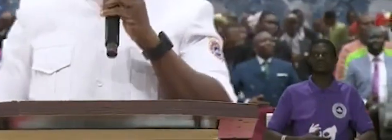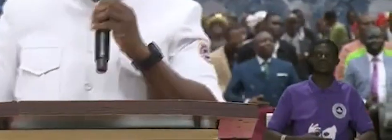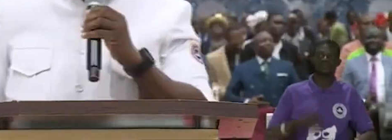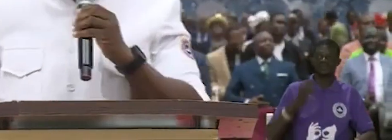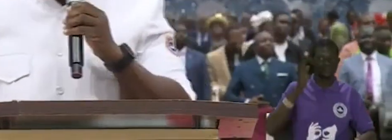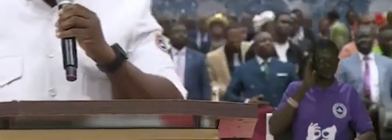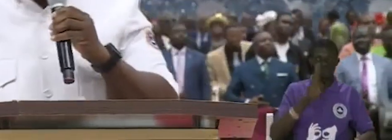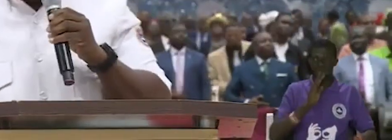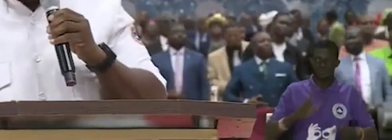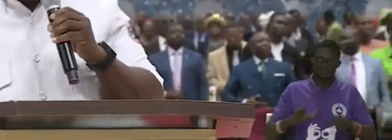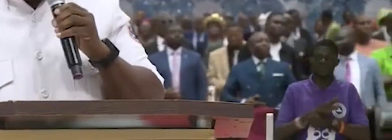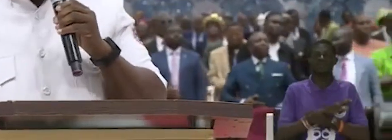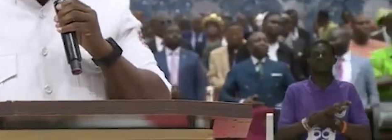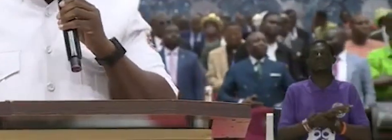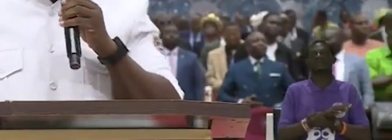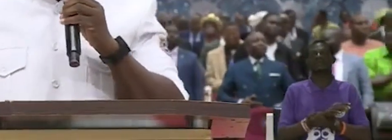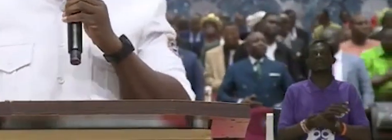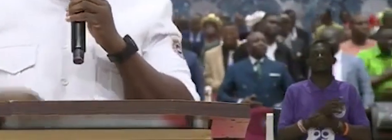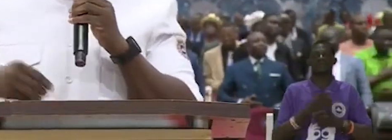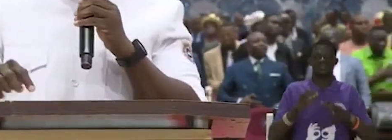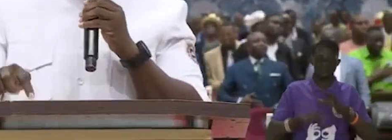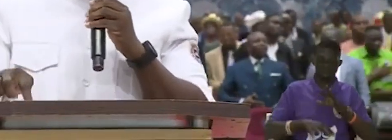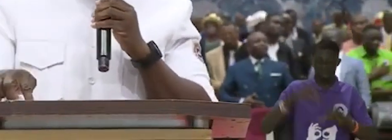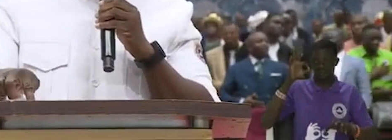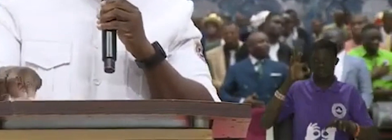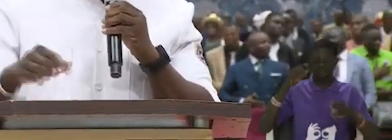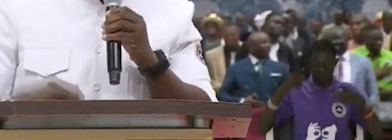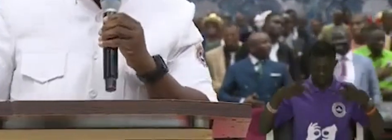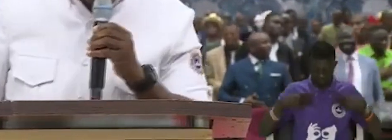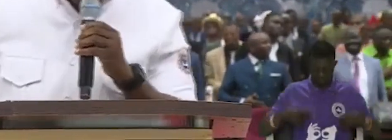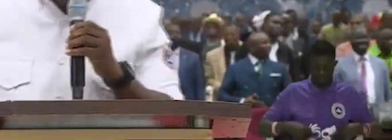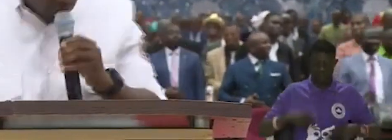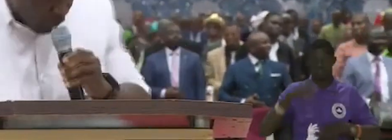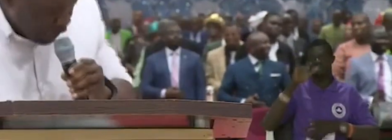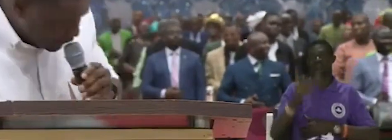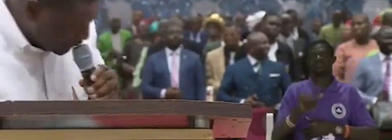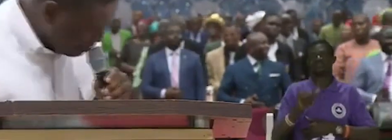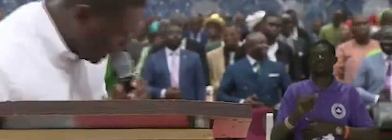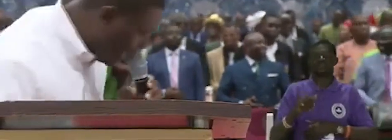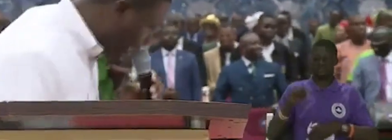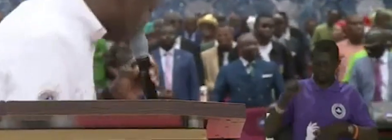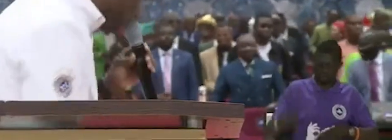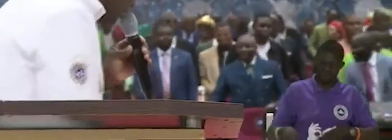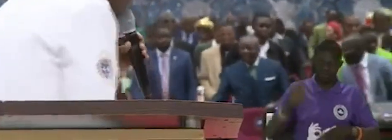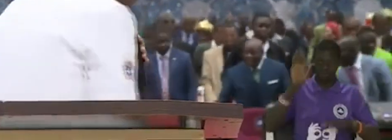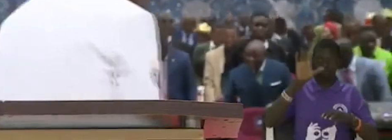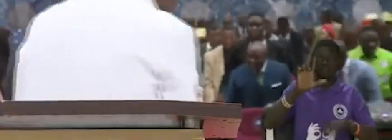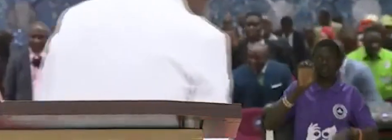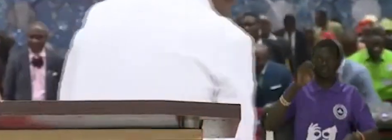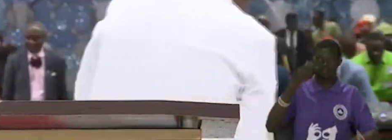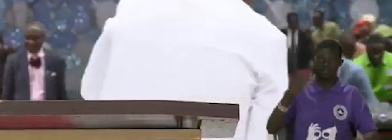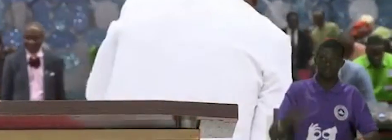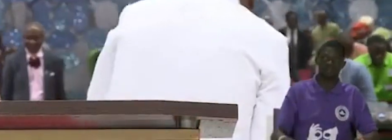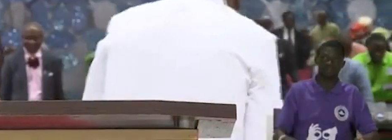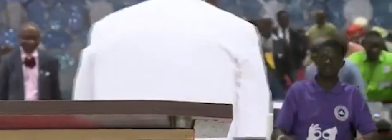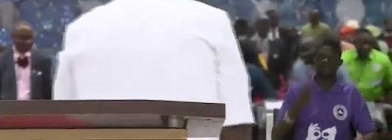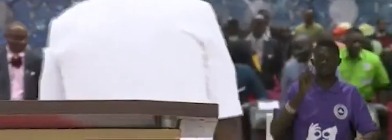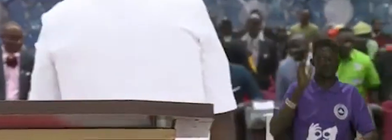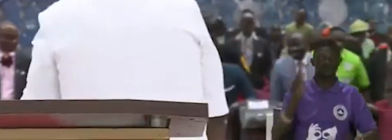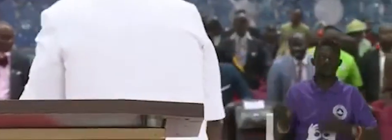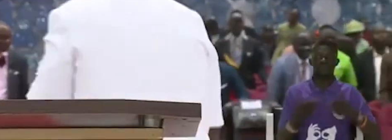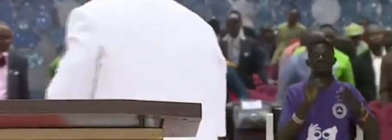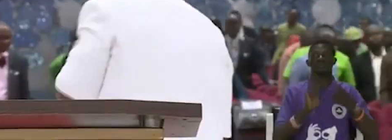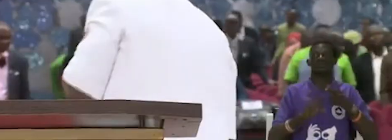be fed spiritually and physically. Touch your legs. Say my legs. You will carry me